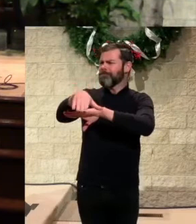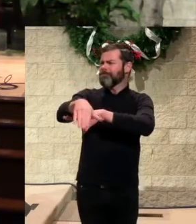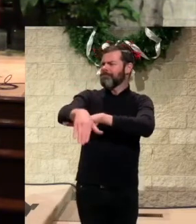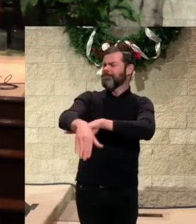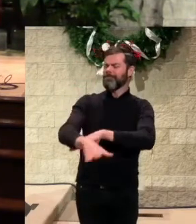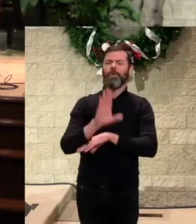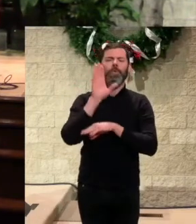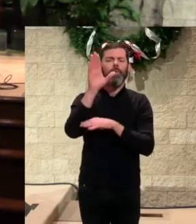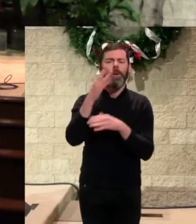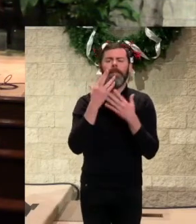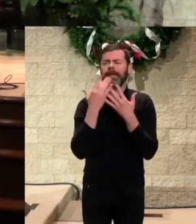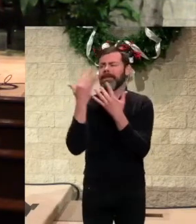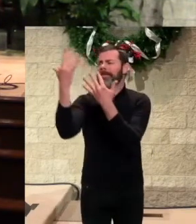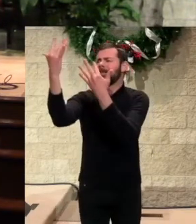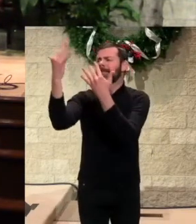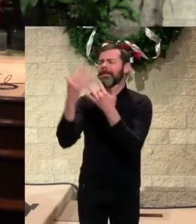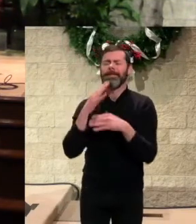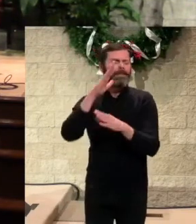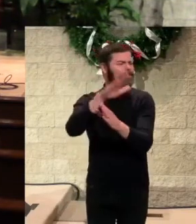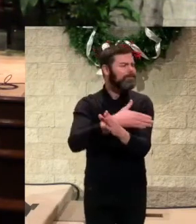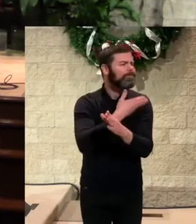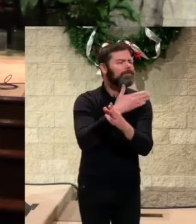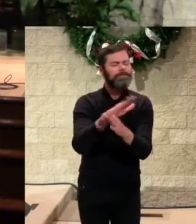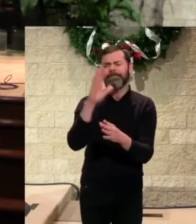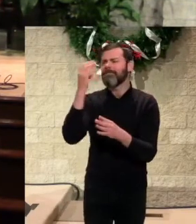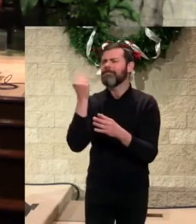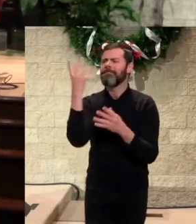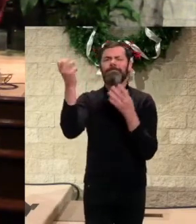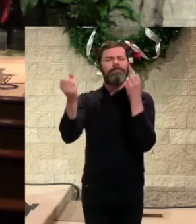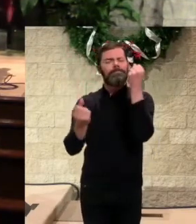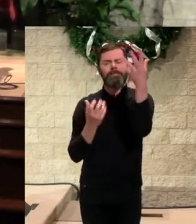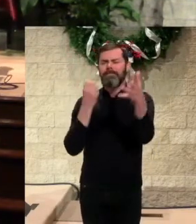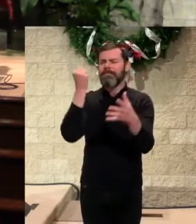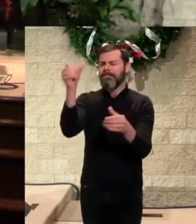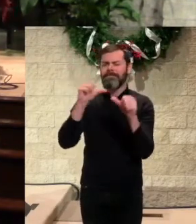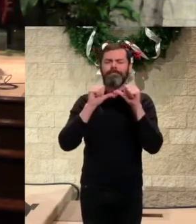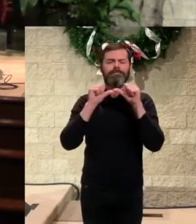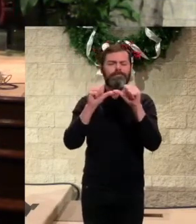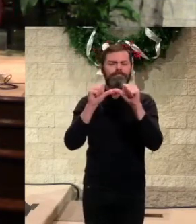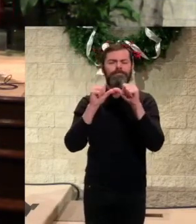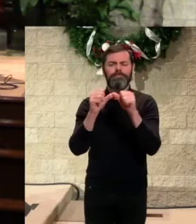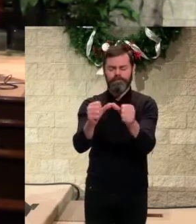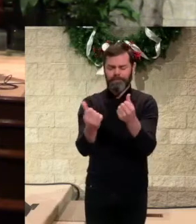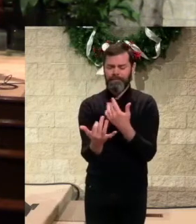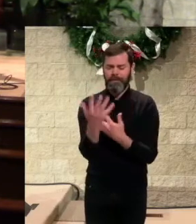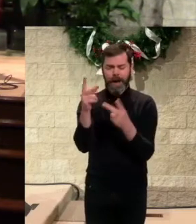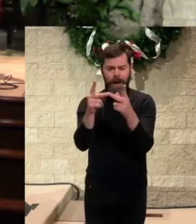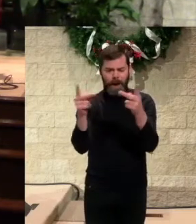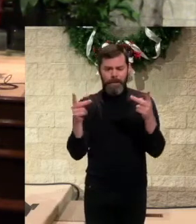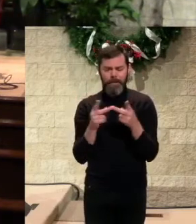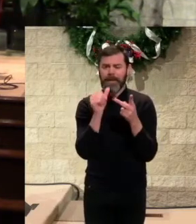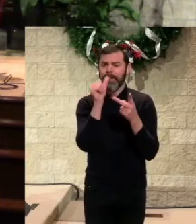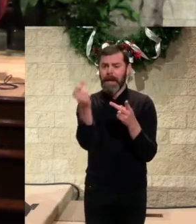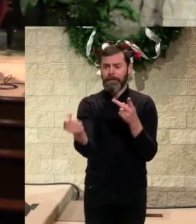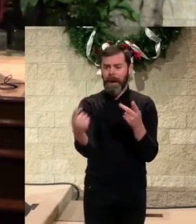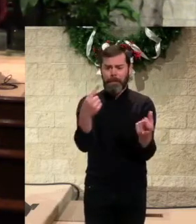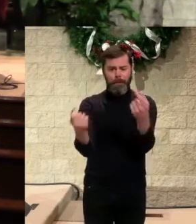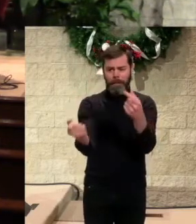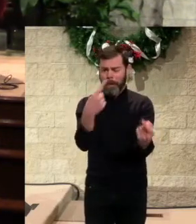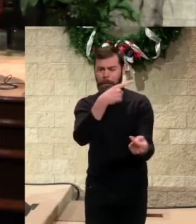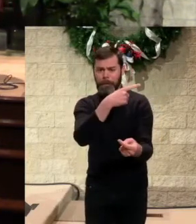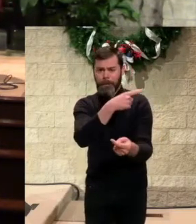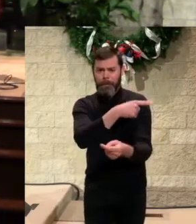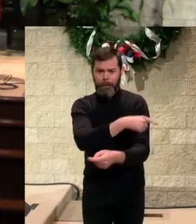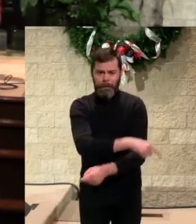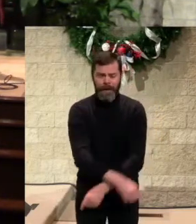We'll be singing the songs we love to sing without a single stop at the fireplace where we watch our chestnuts pop. Pop, pop,